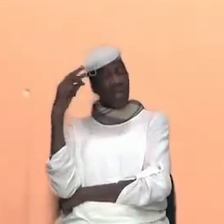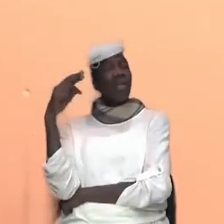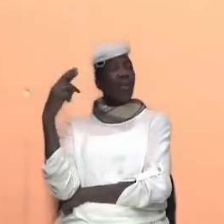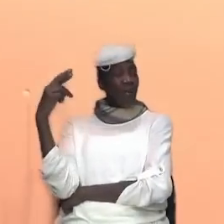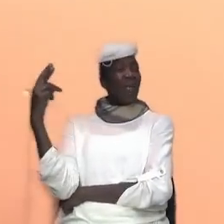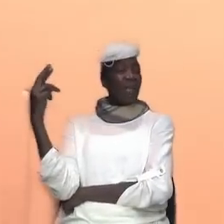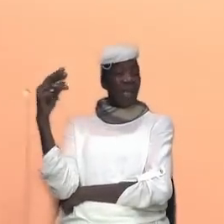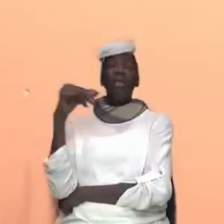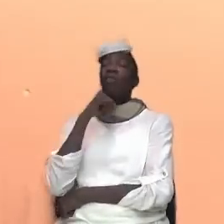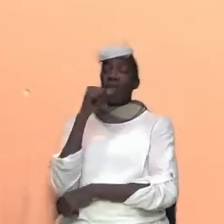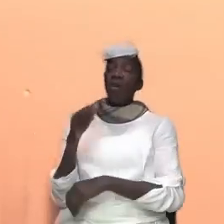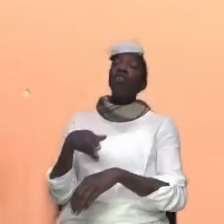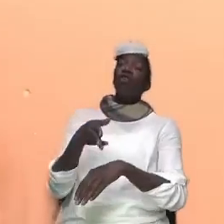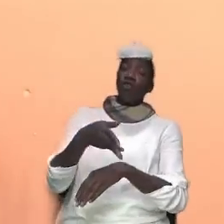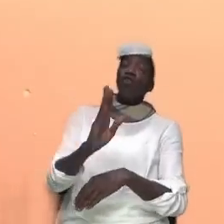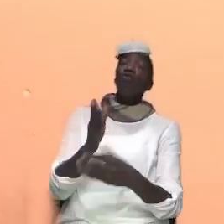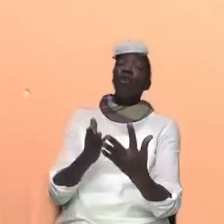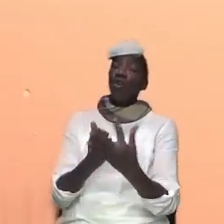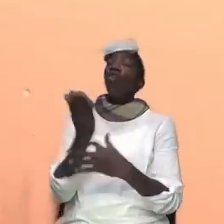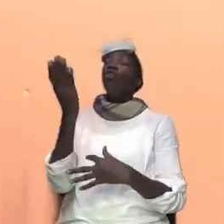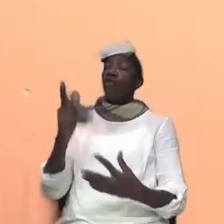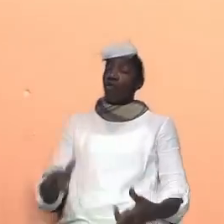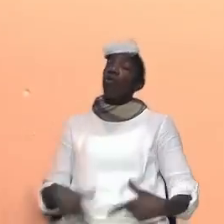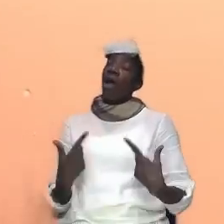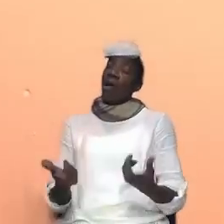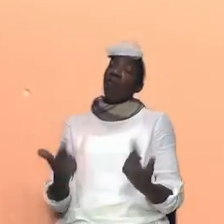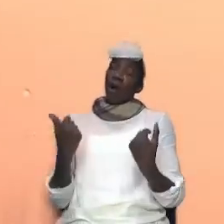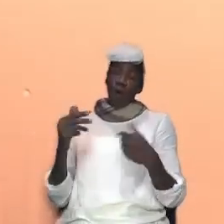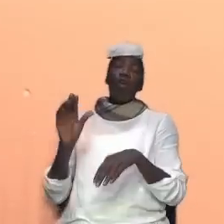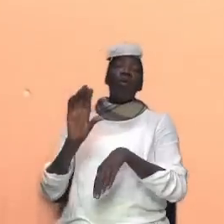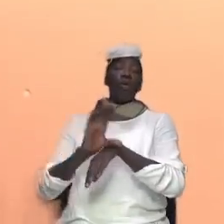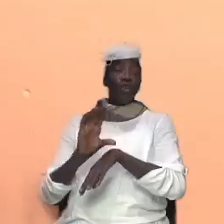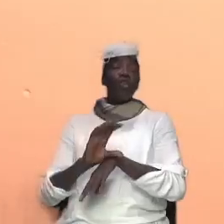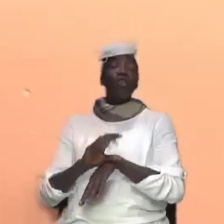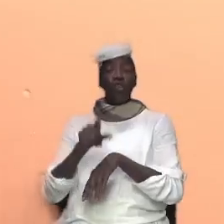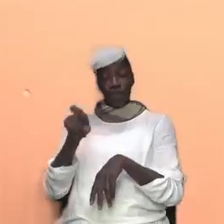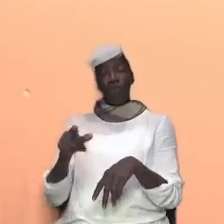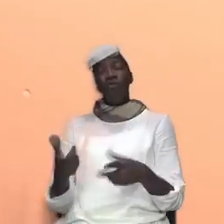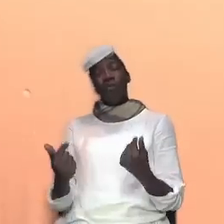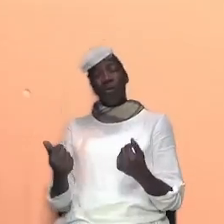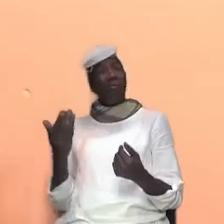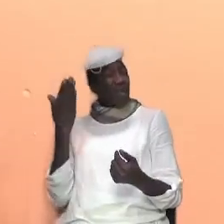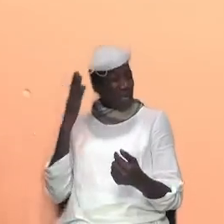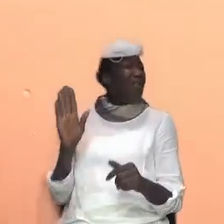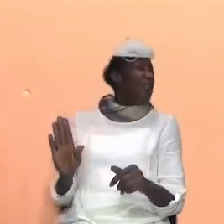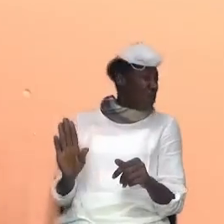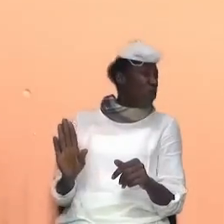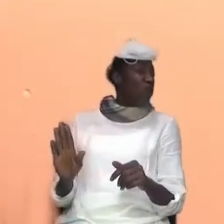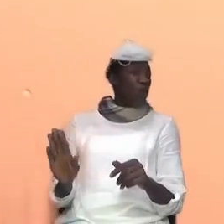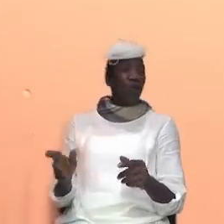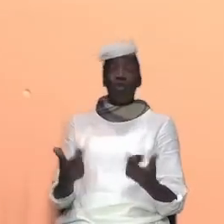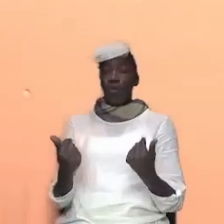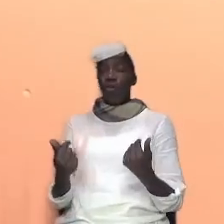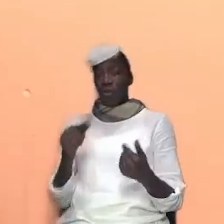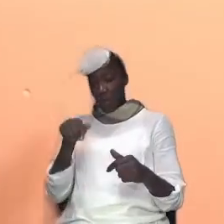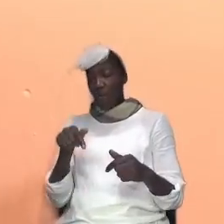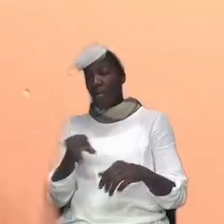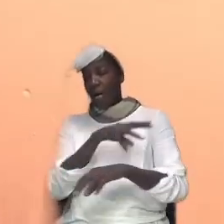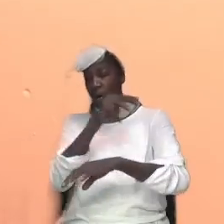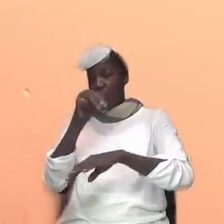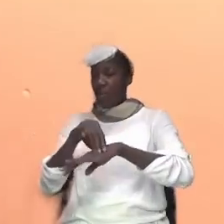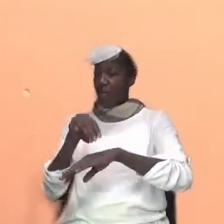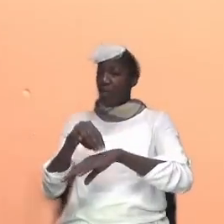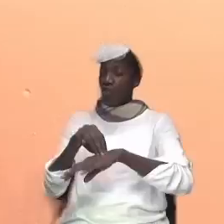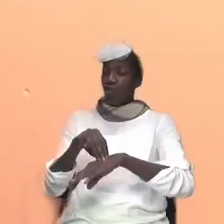through life and coming to church every Sunday, and if we come, we come. If we don't come, we don't come. Or if we are in a ministry, we are in it. If we're not, so be